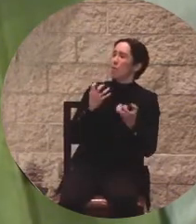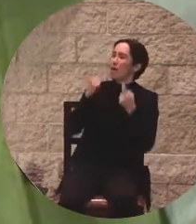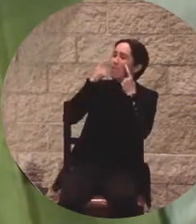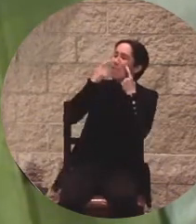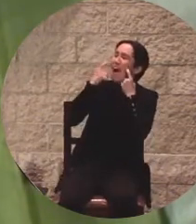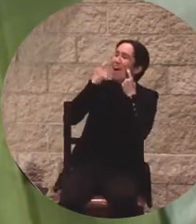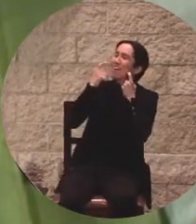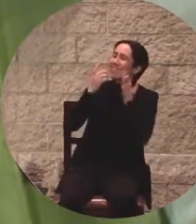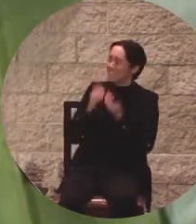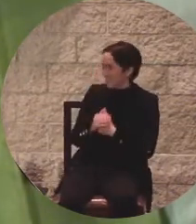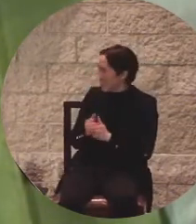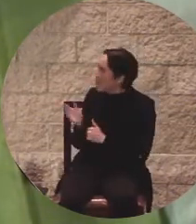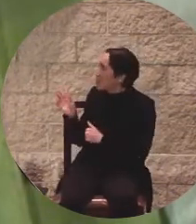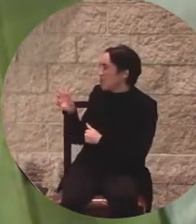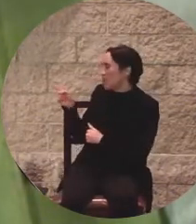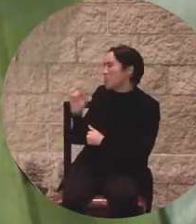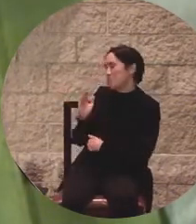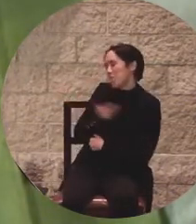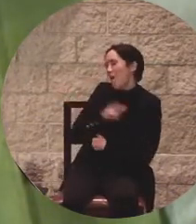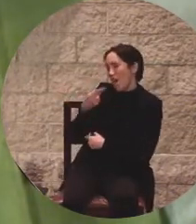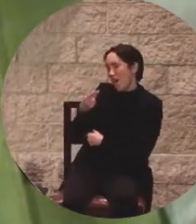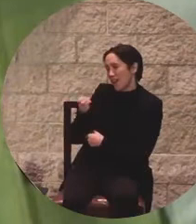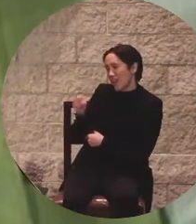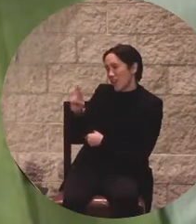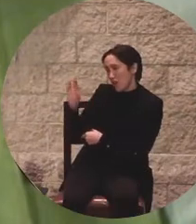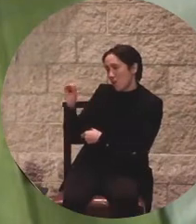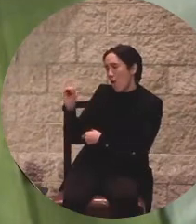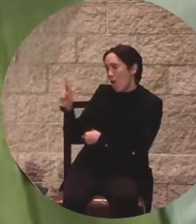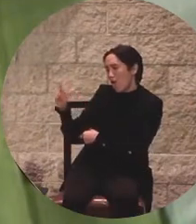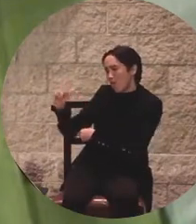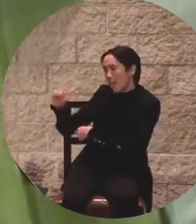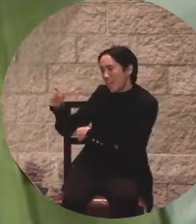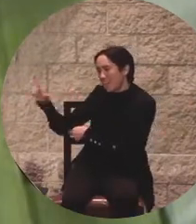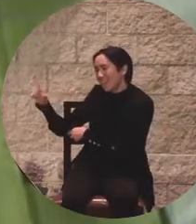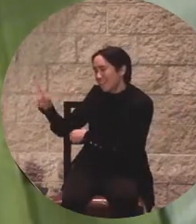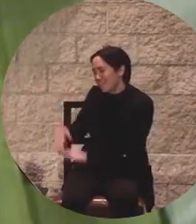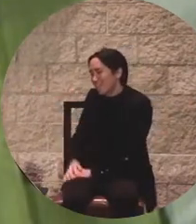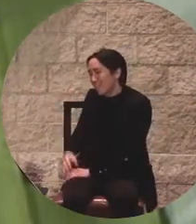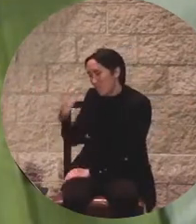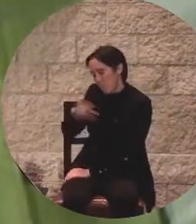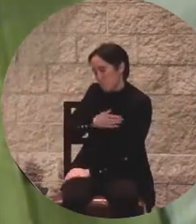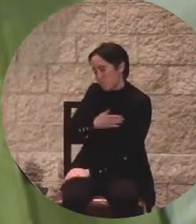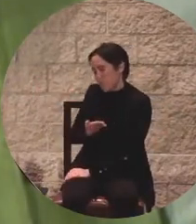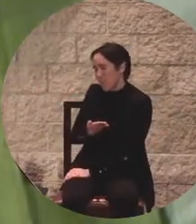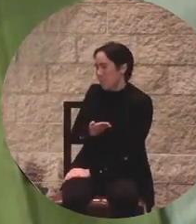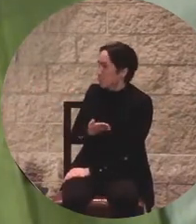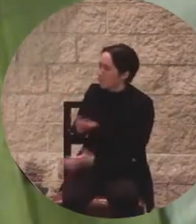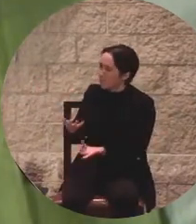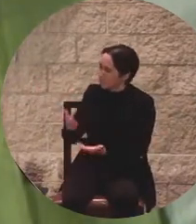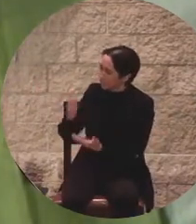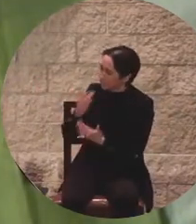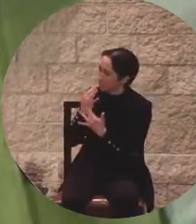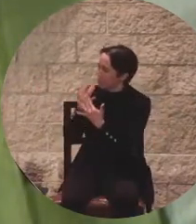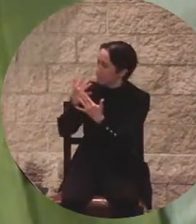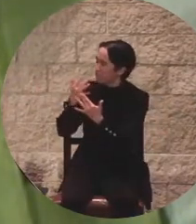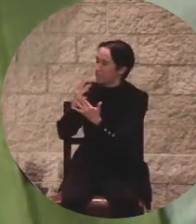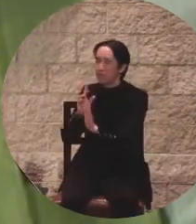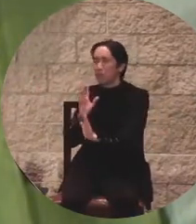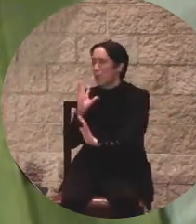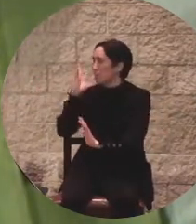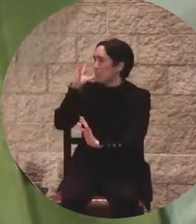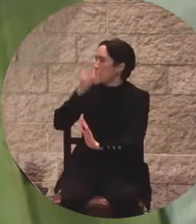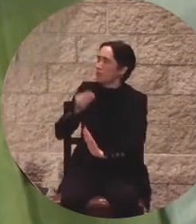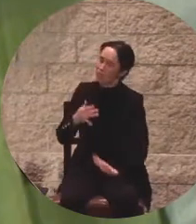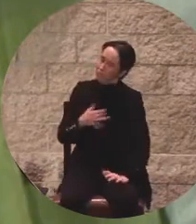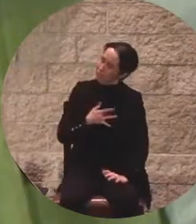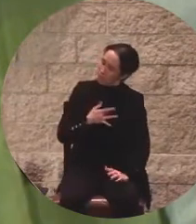And you're our hero, Rachel, for taking these moments on. Thanks. Just one of the most gorgeous songs ever. It's so